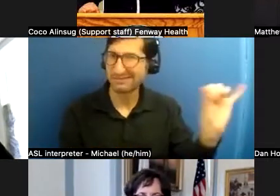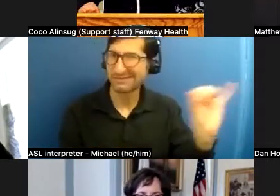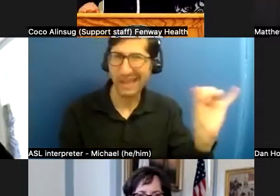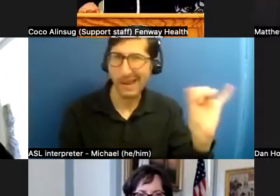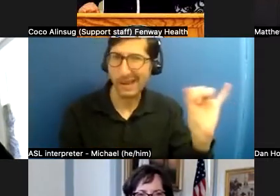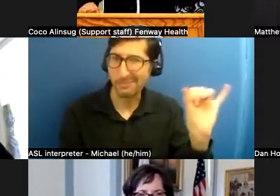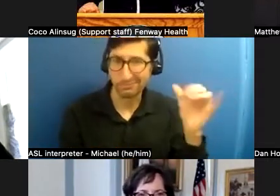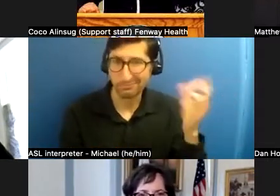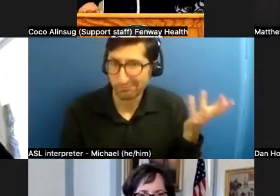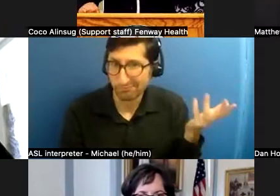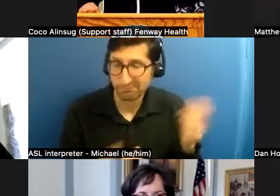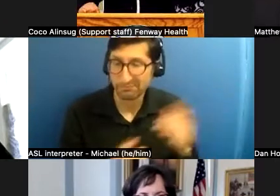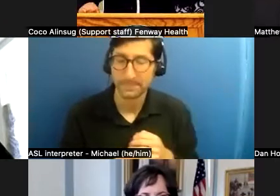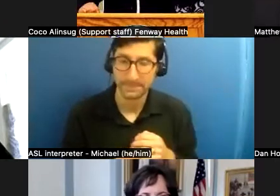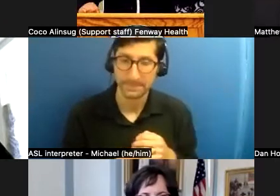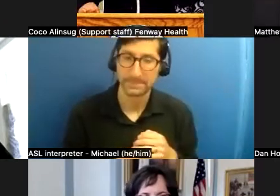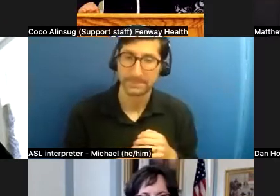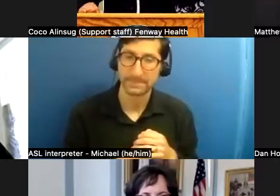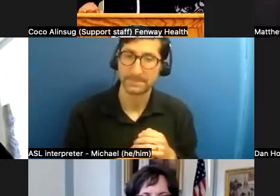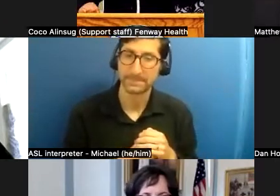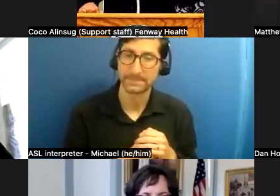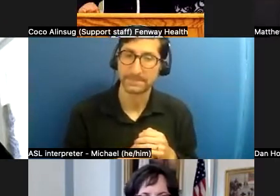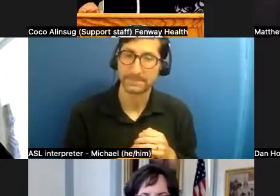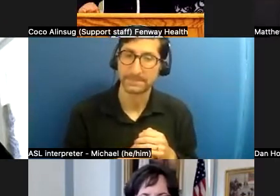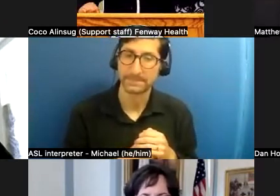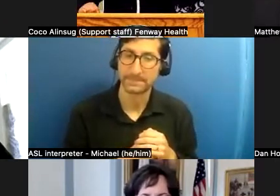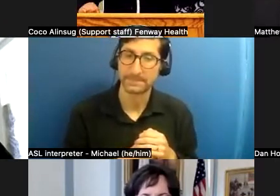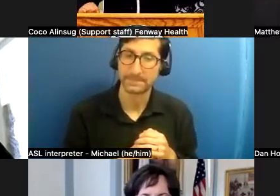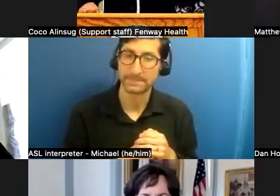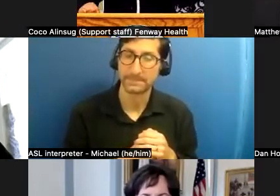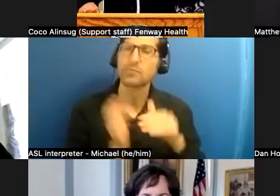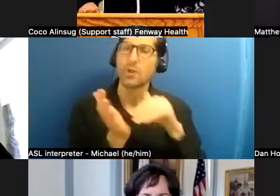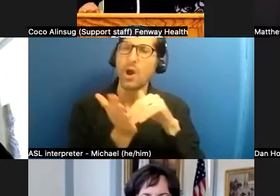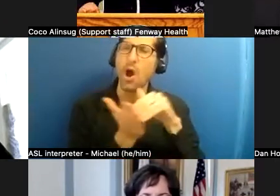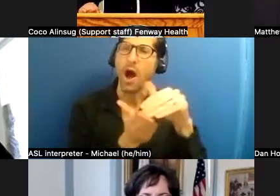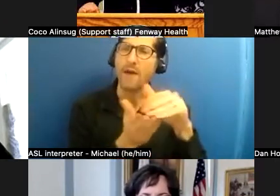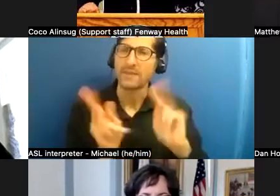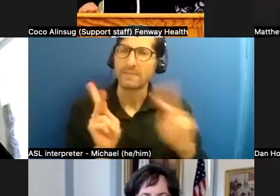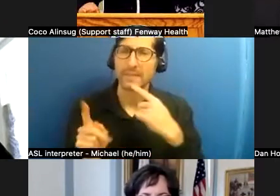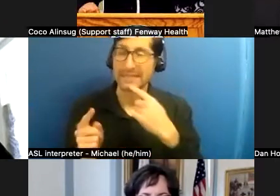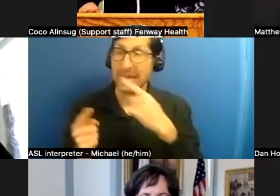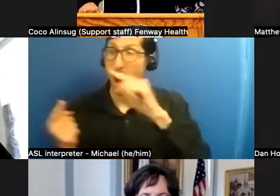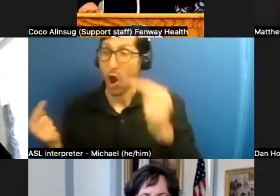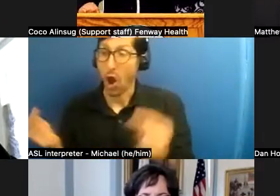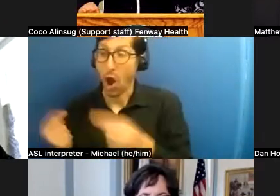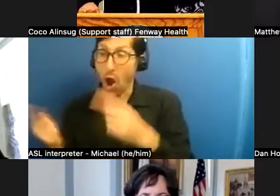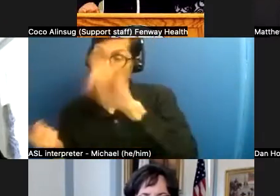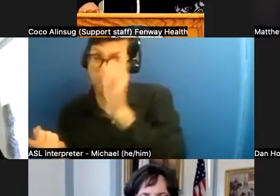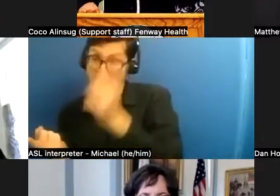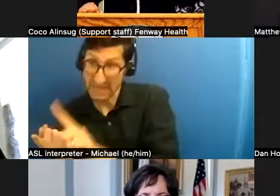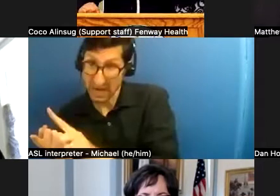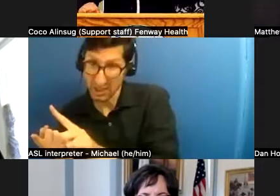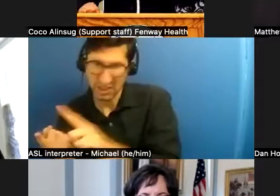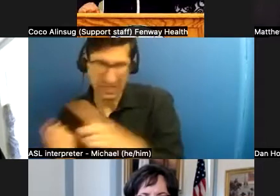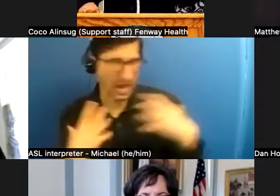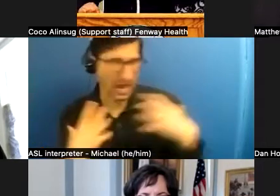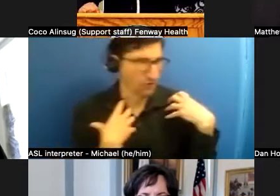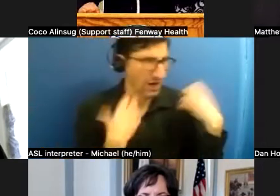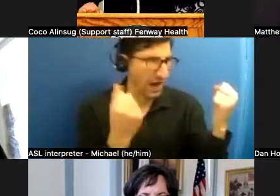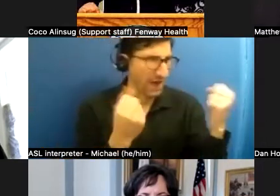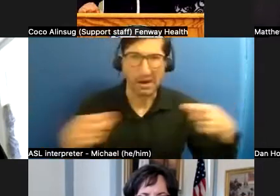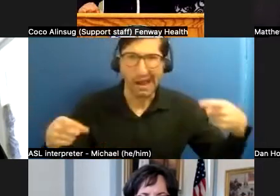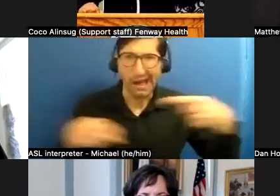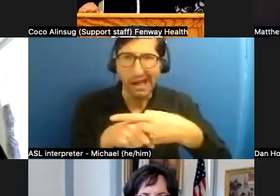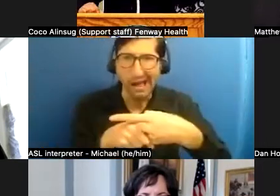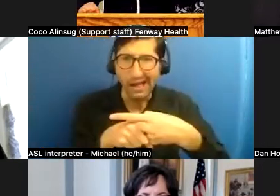think that harm reduction is often put in opposition to or in juxtaposition with recovery, which